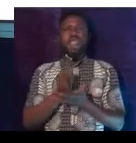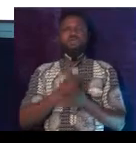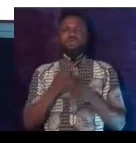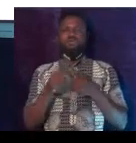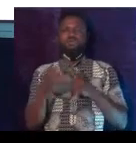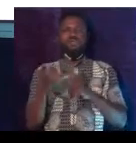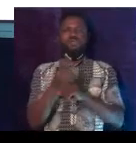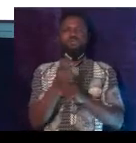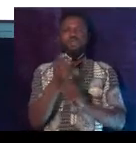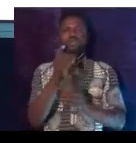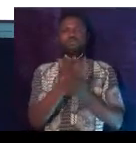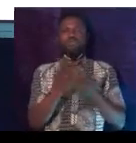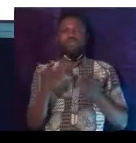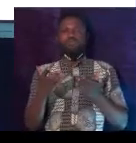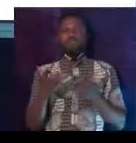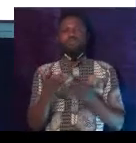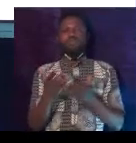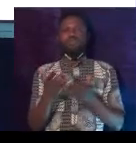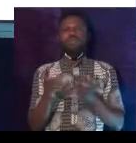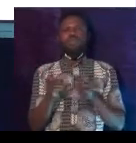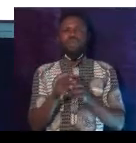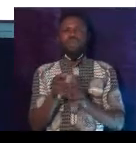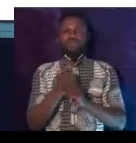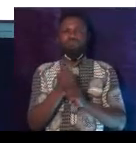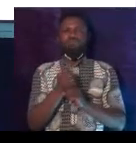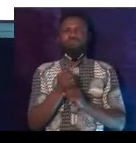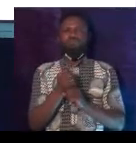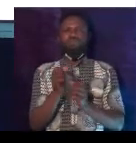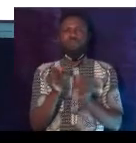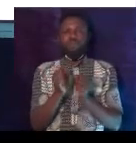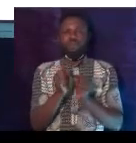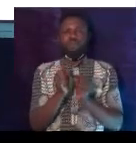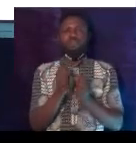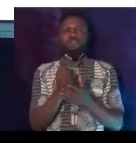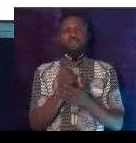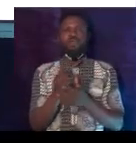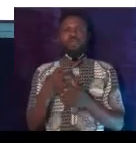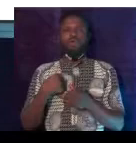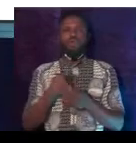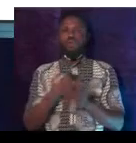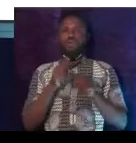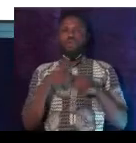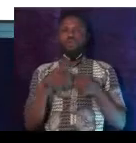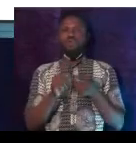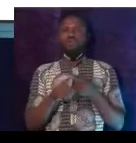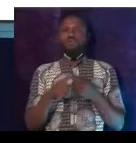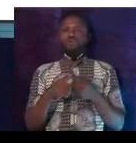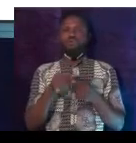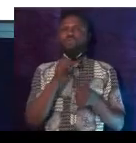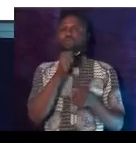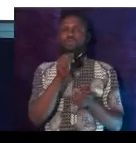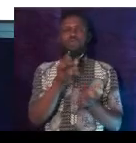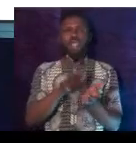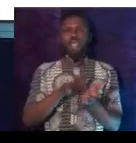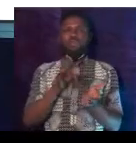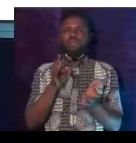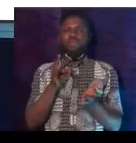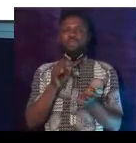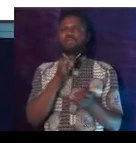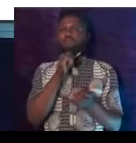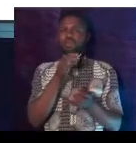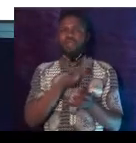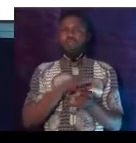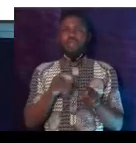helps us to hold or grip some objects very tightly. That's another advantage. We move on to disadvantages